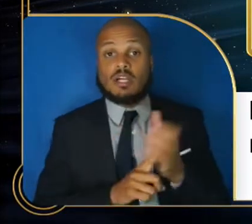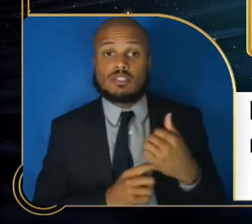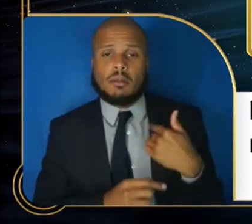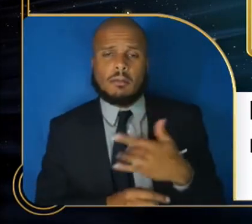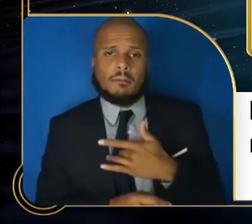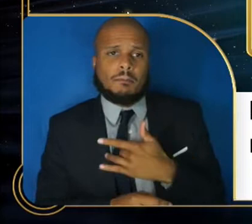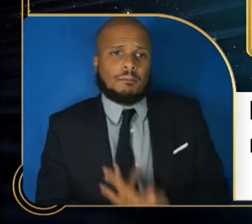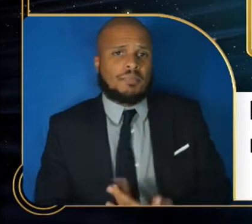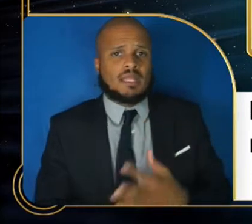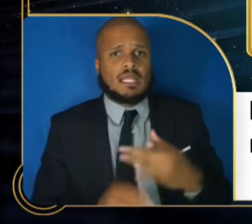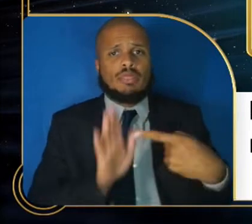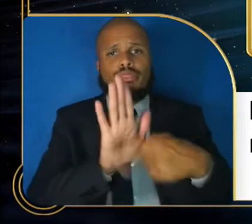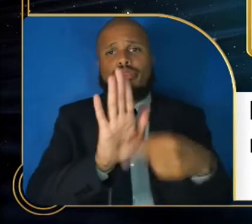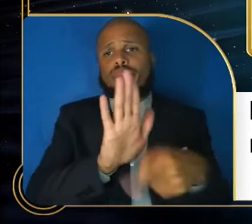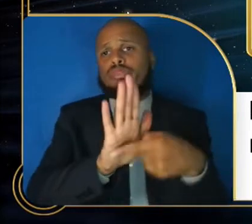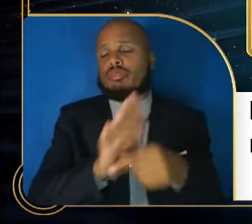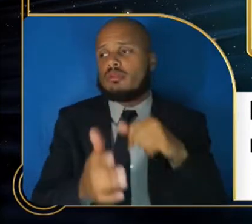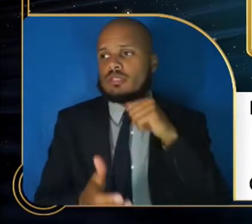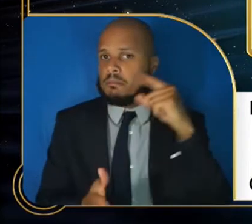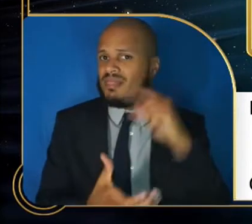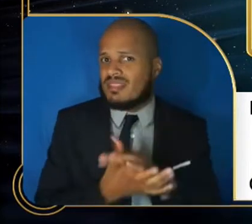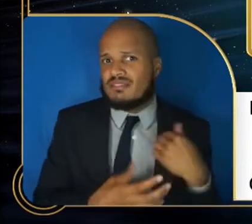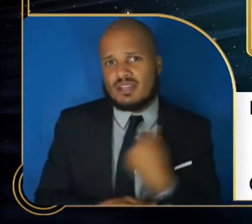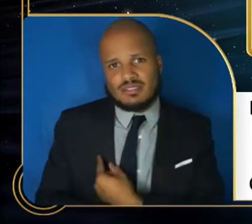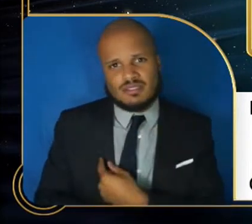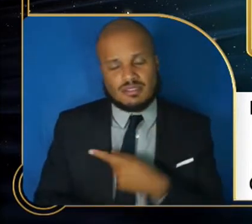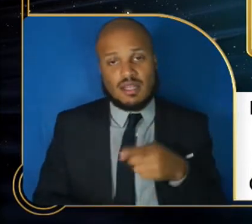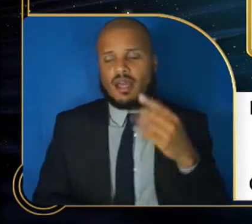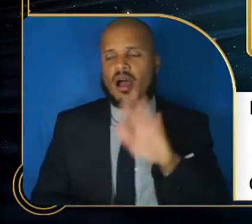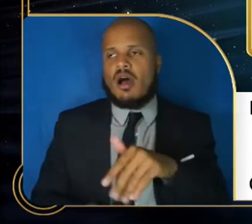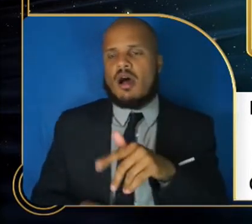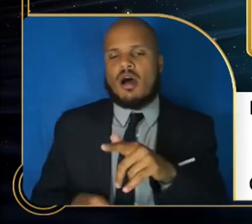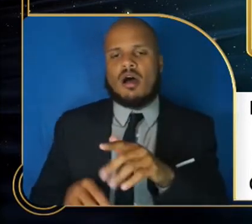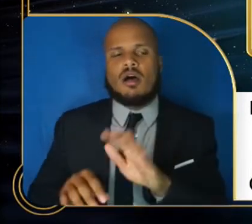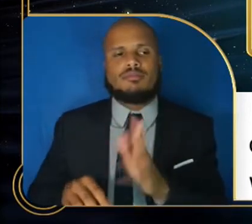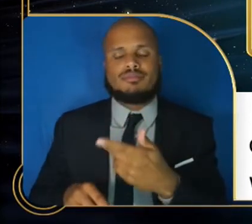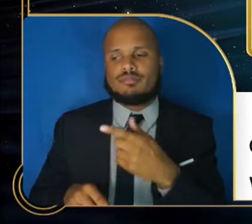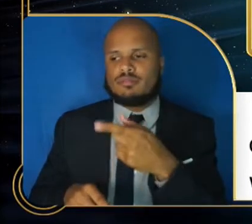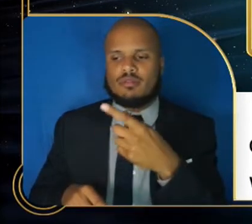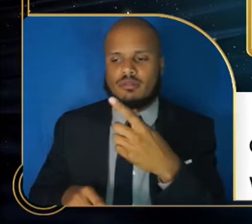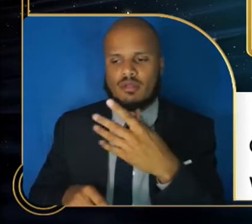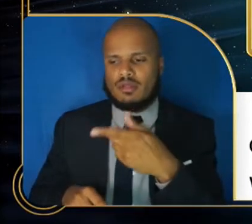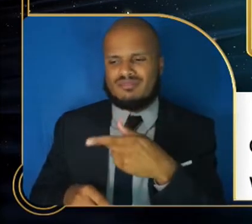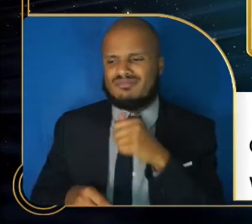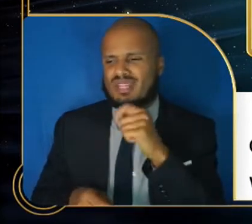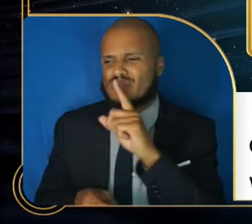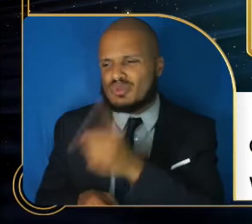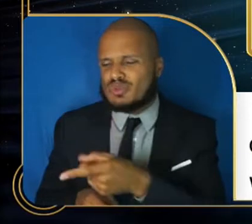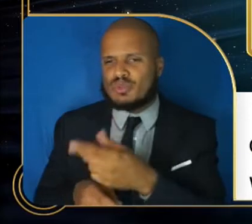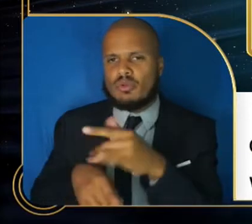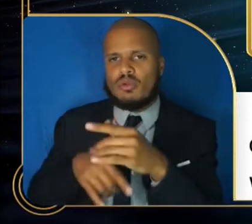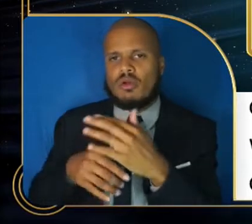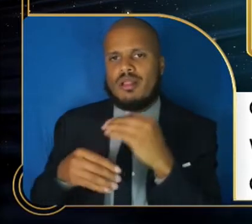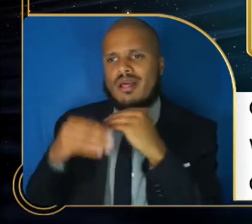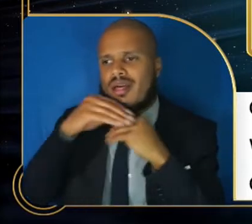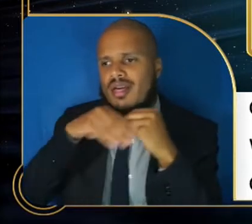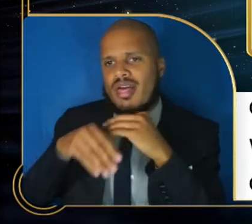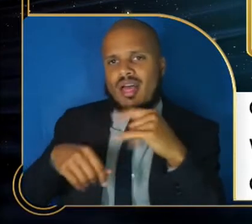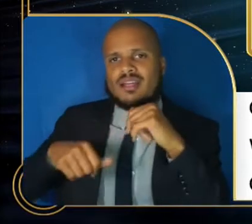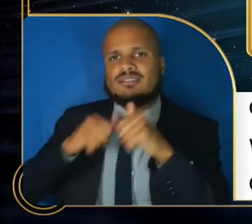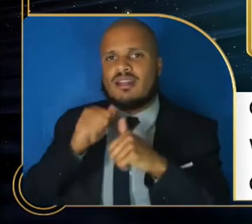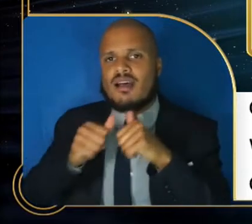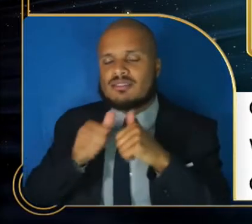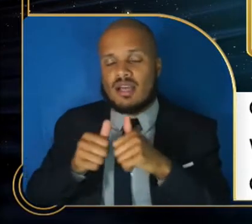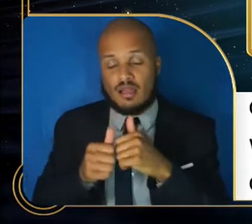conditions us to believe it is all just in our heads when we speak out about the lived experience of our bodies. We live in a